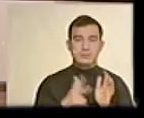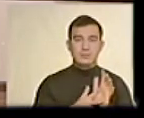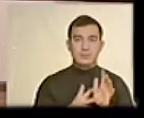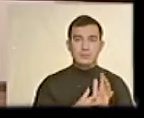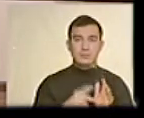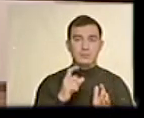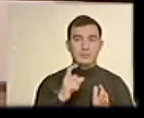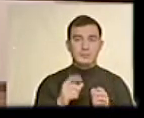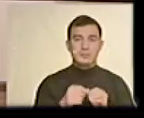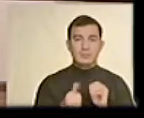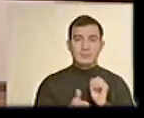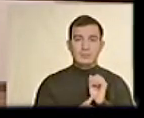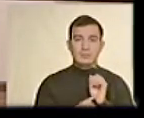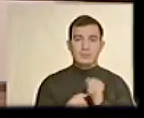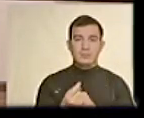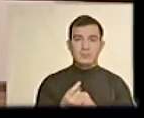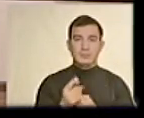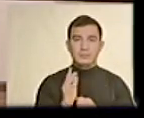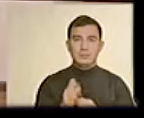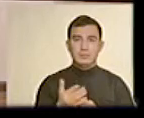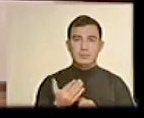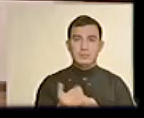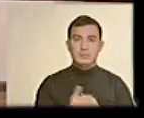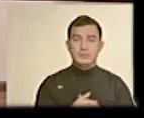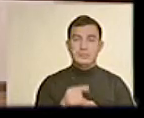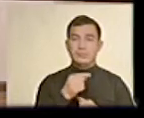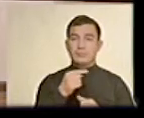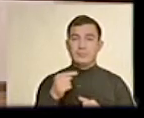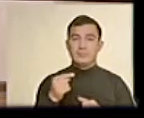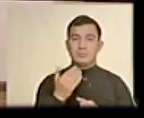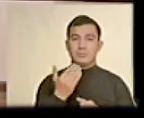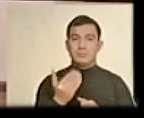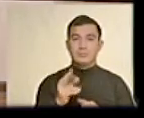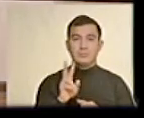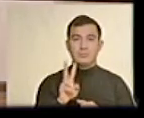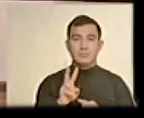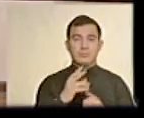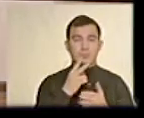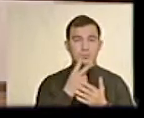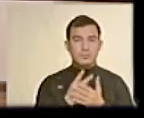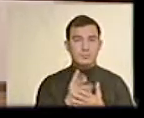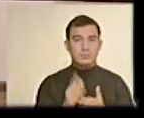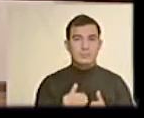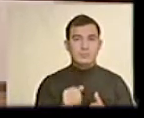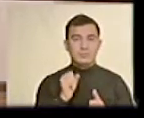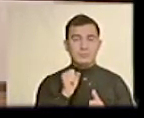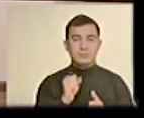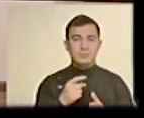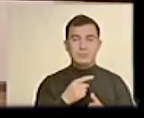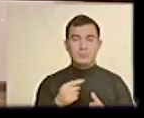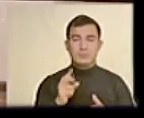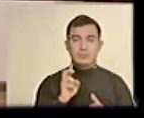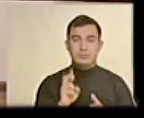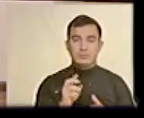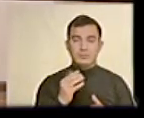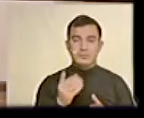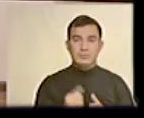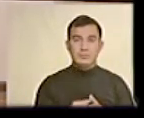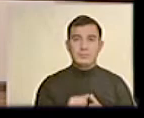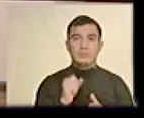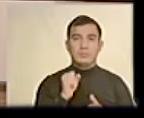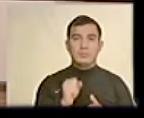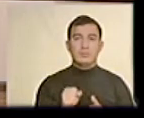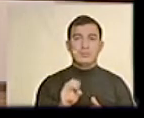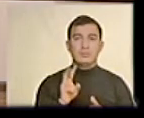qilib olamiz. Endi ayirmaning kvadratini ko'ramiz. A minus b ning kvadrati a